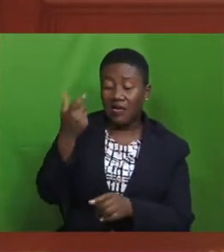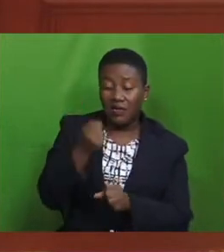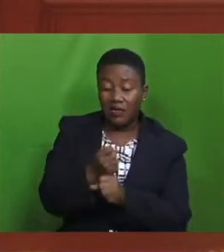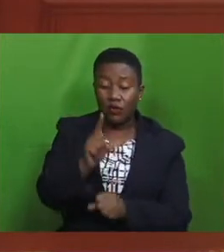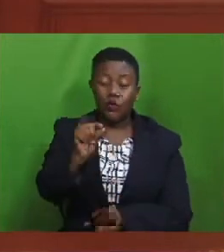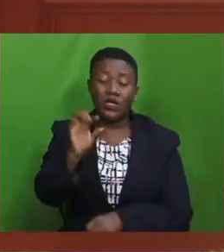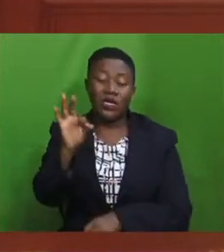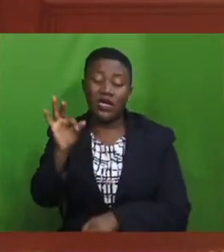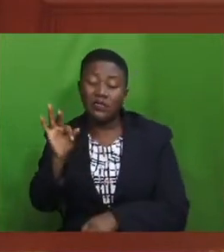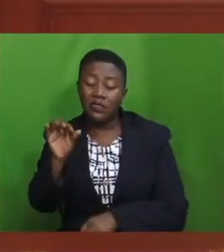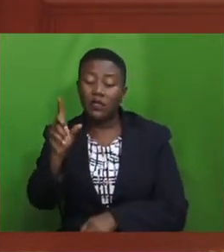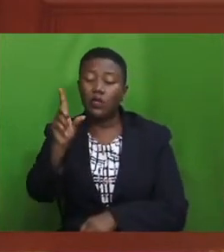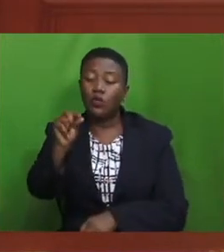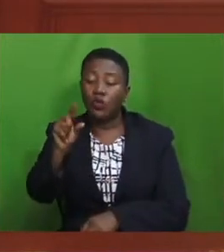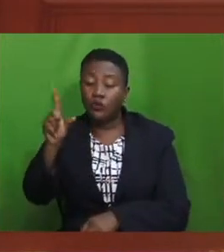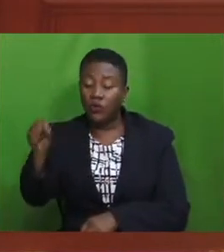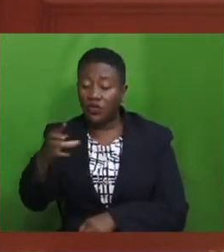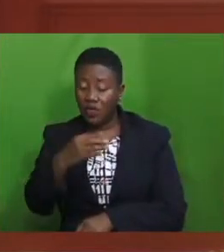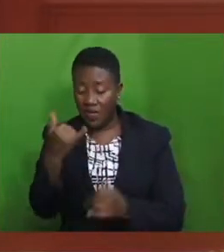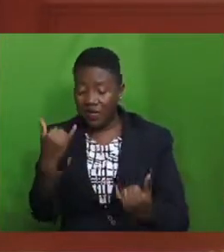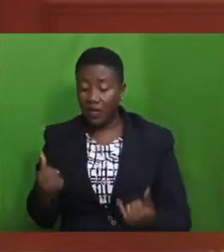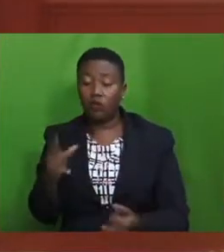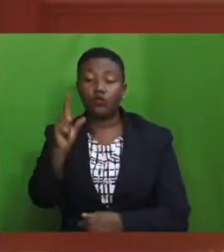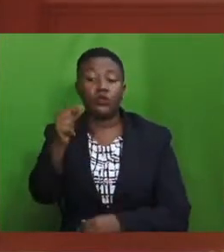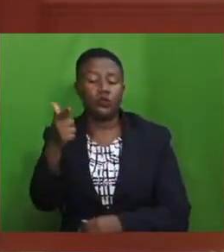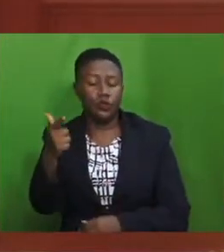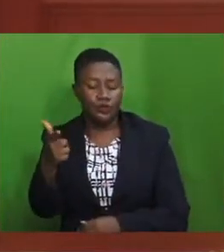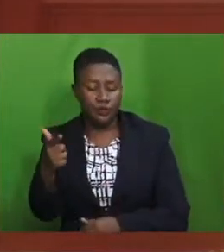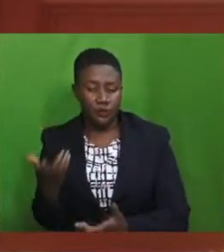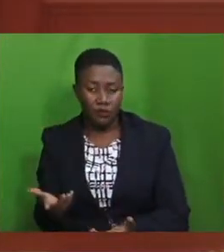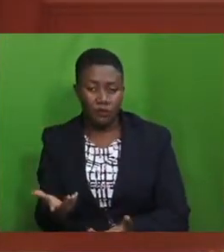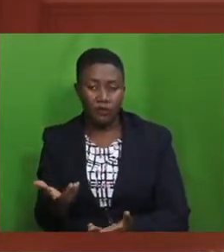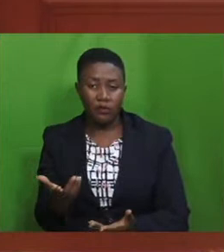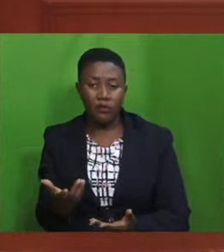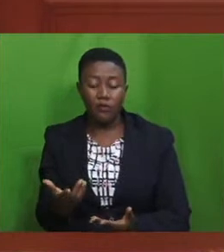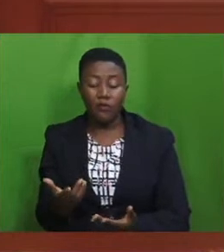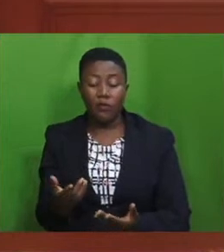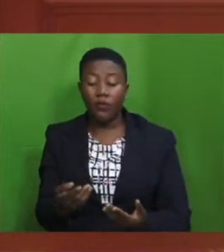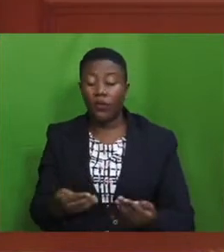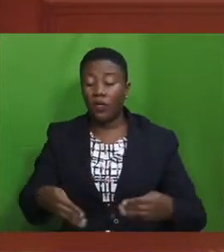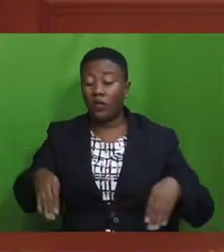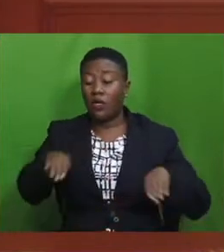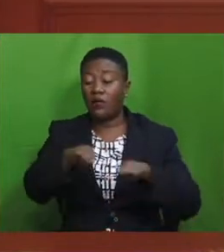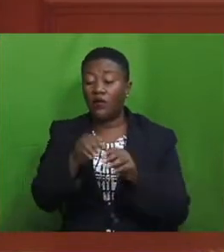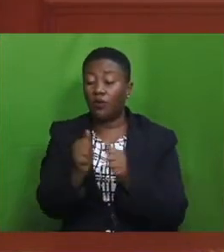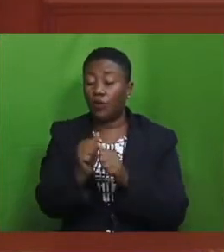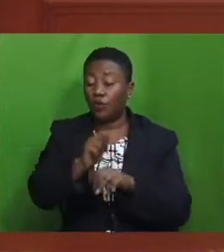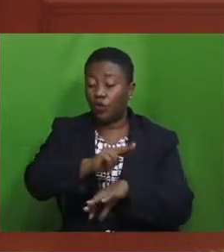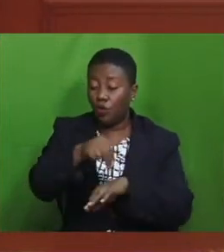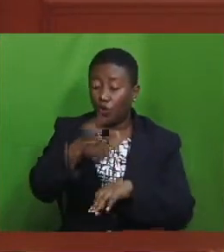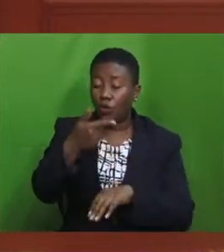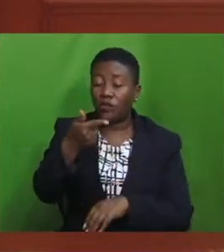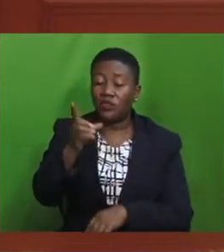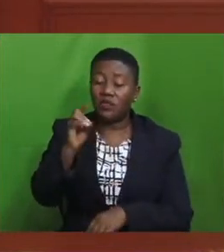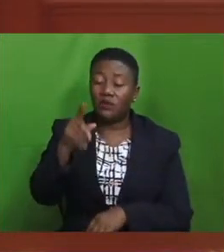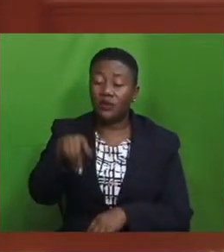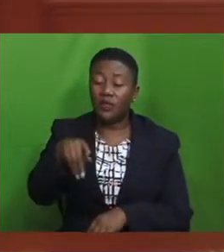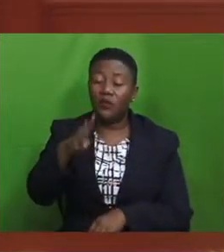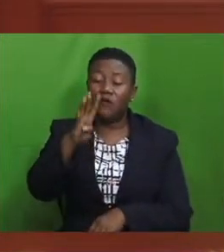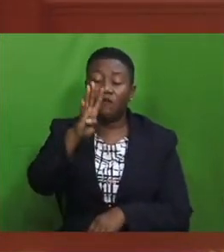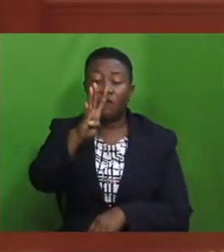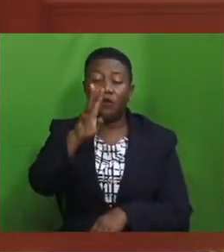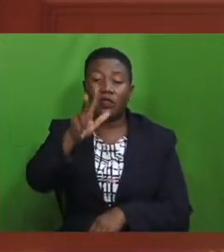2020, 2021. At best, even if you take a nominal GDP of 433 billion,